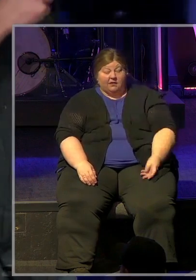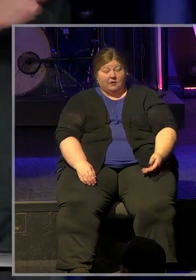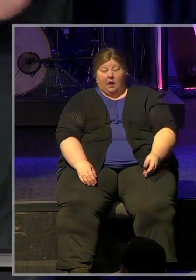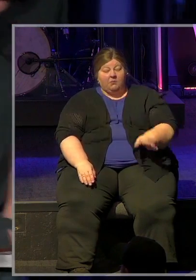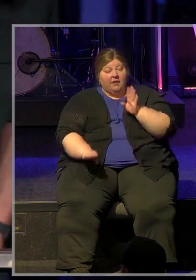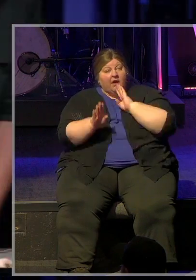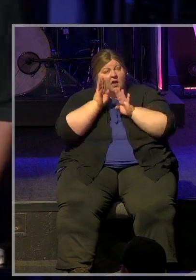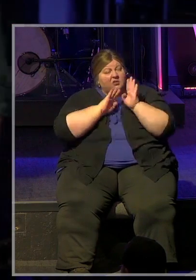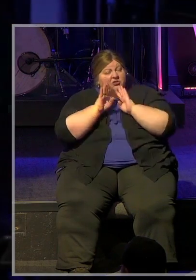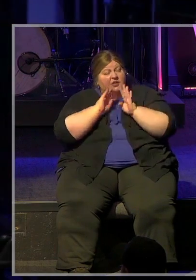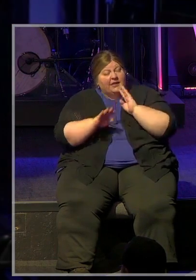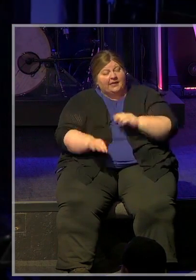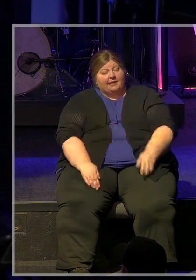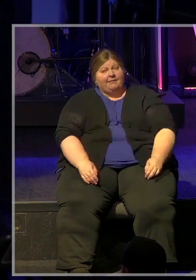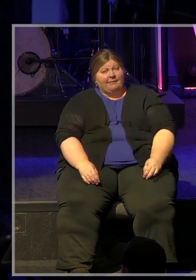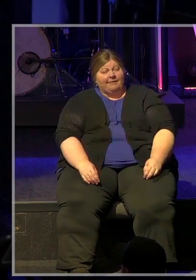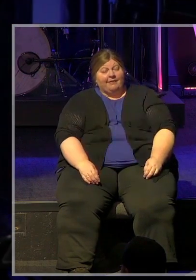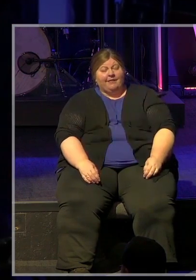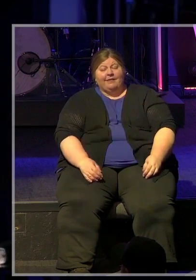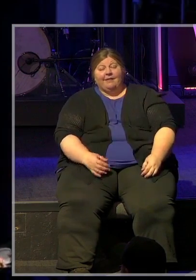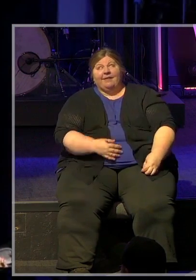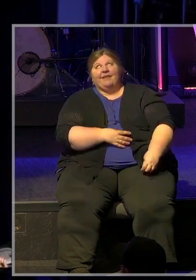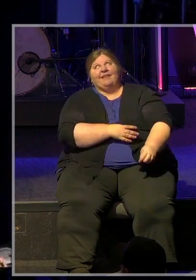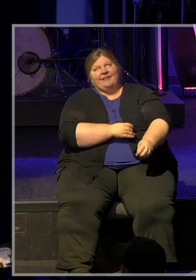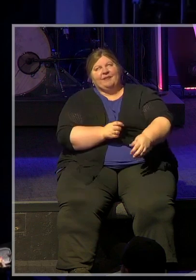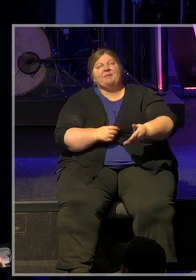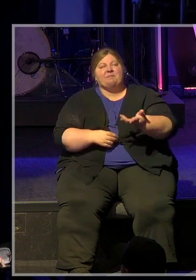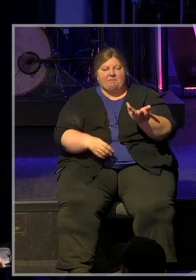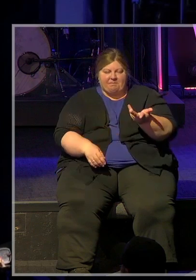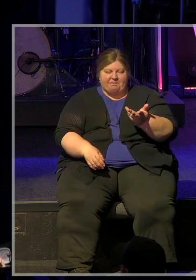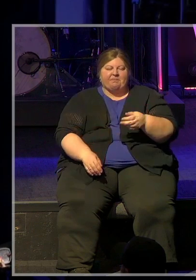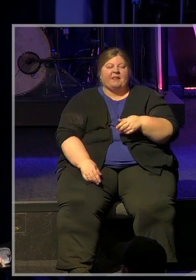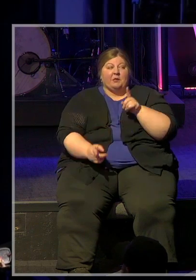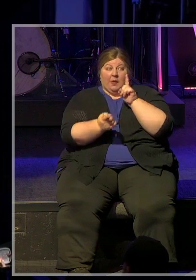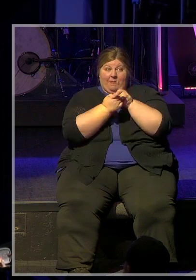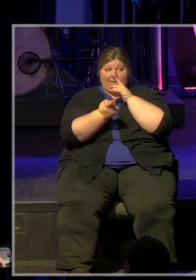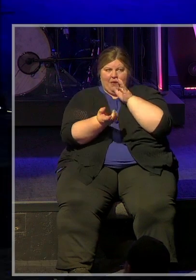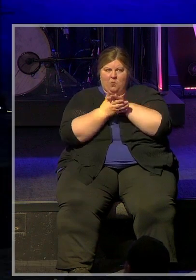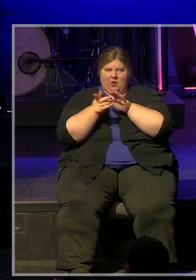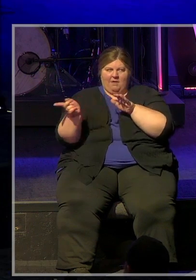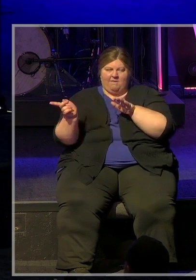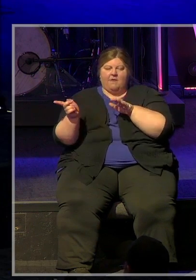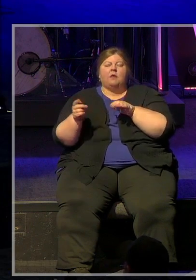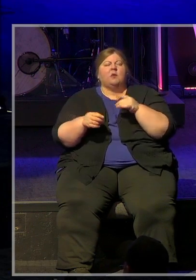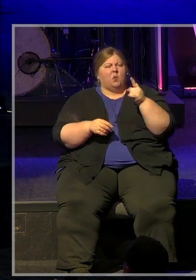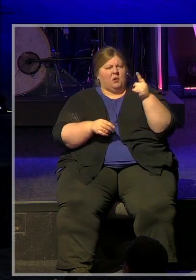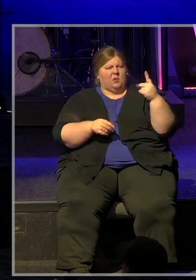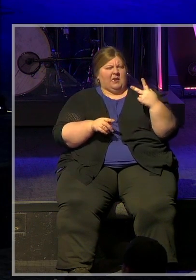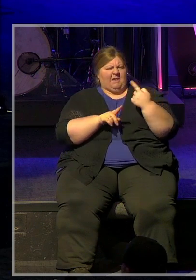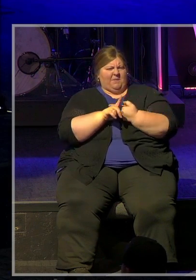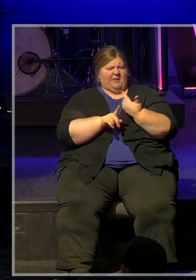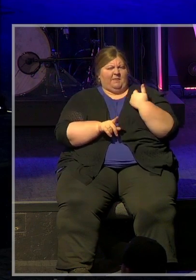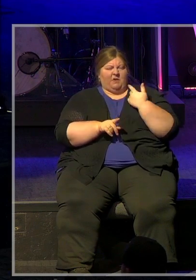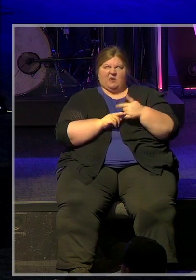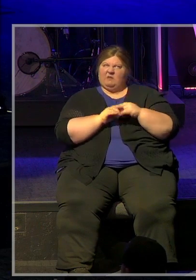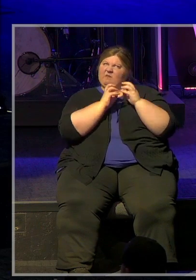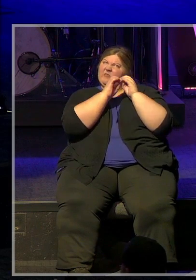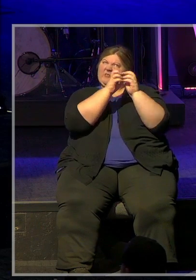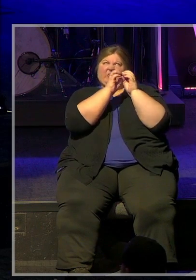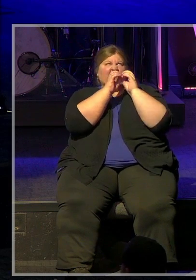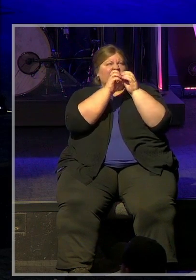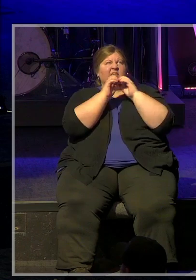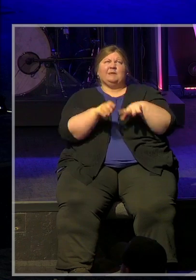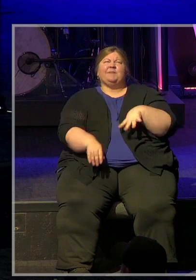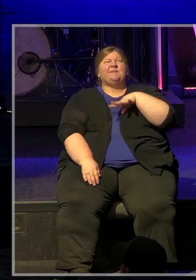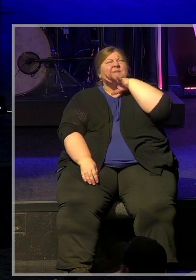getting frustrated. So what was funny is how I met Shannon, right before, like a month and a half before, I remember I had this kind of duel with God and I said, I'm